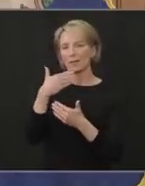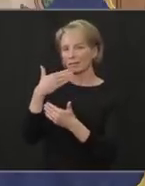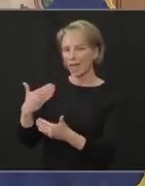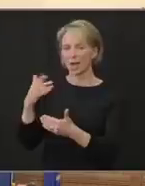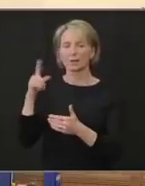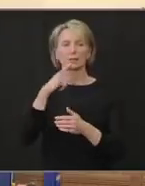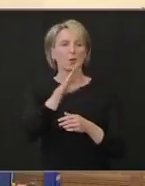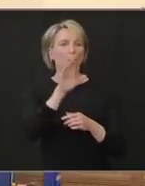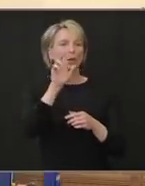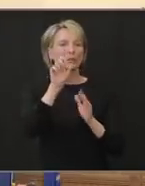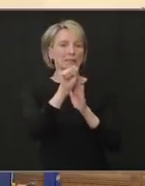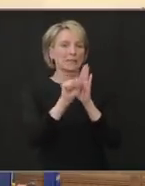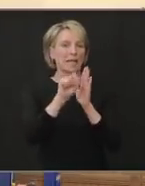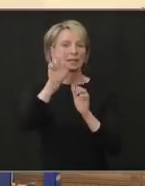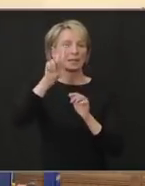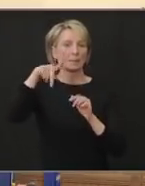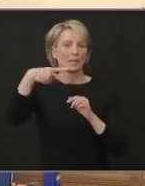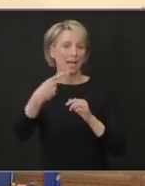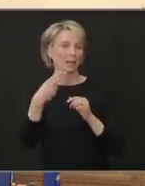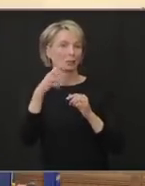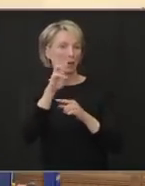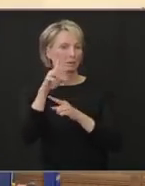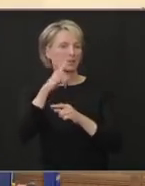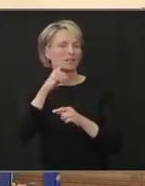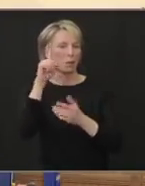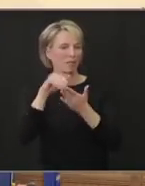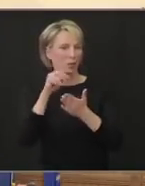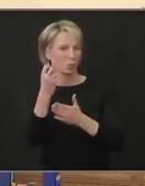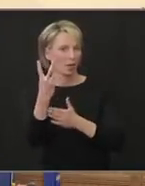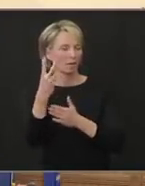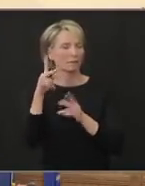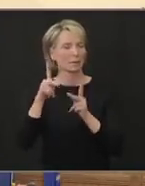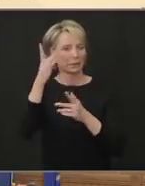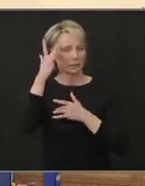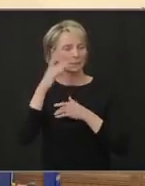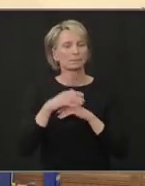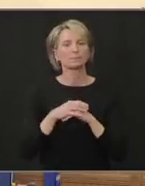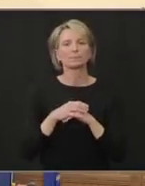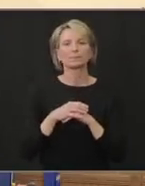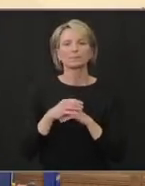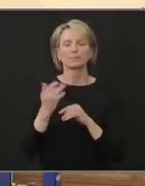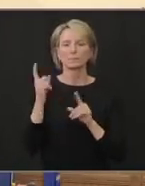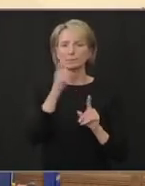DPH website right now. Senator Murphy, we all understand